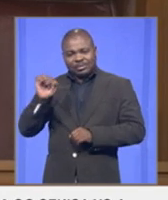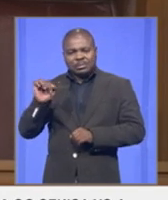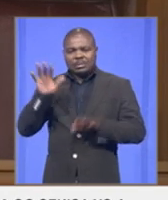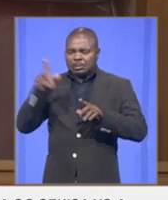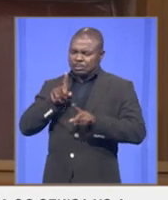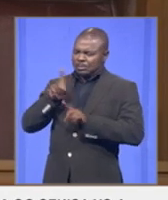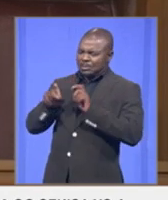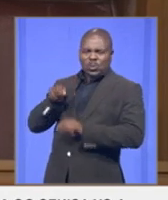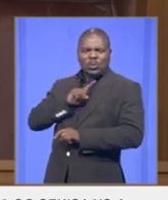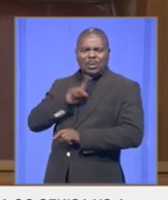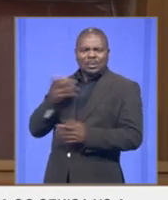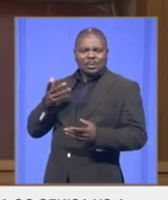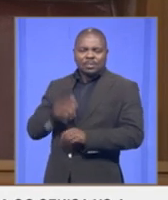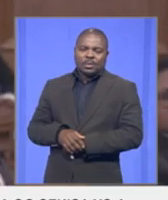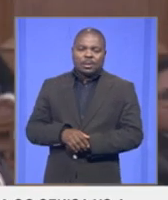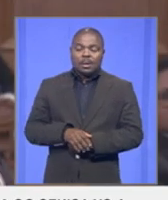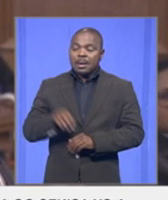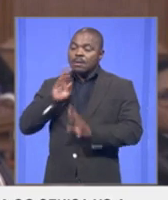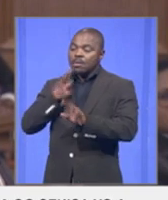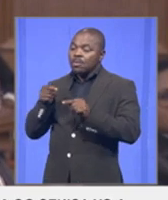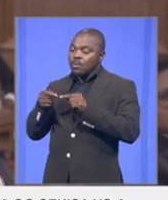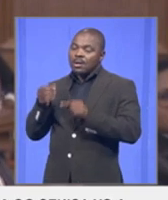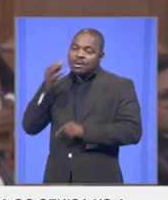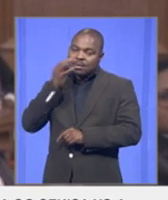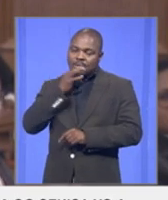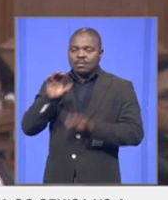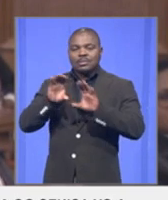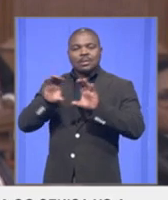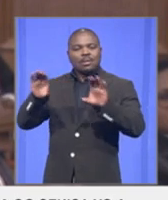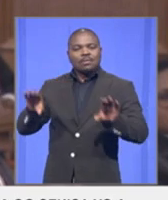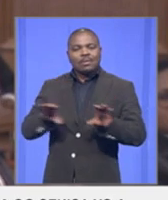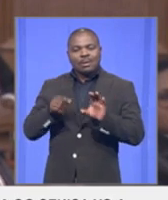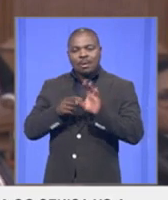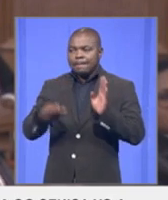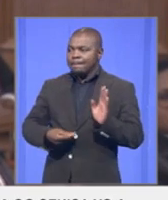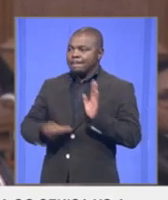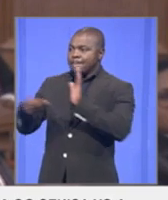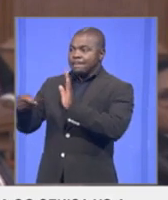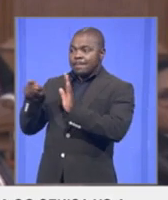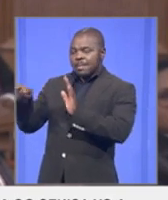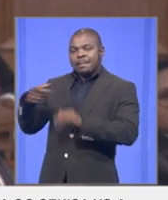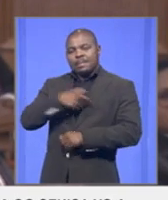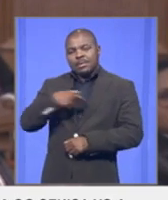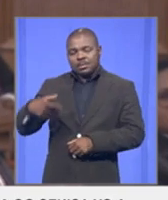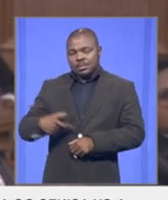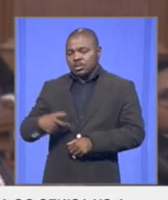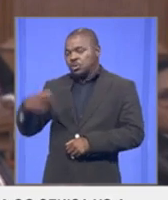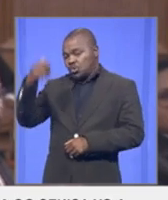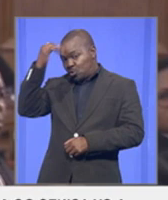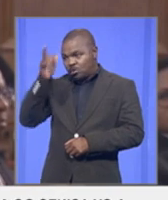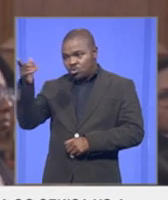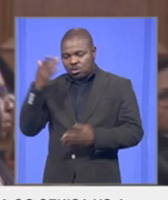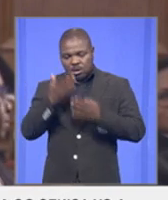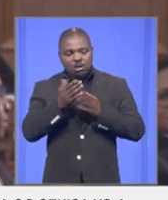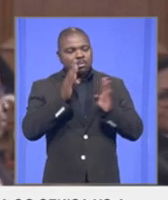thata. Pegelo eo e totobaditse gore setifikeiti seo se rebolotsweng moporesidente wa maloba Jacob Zuma sa go sekisa poraefete ga